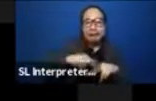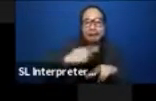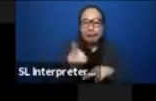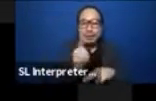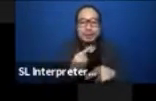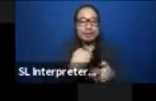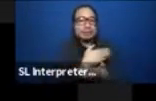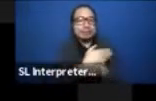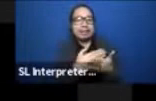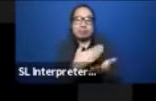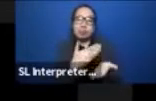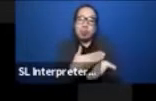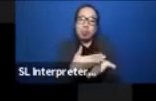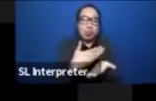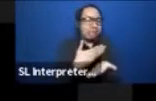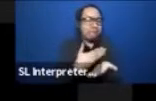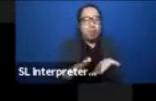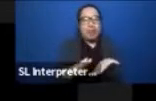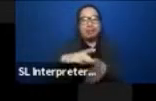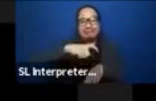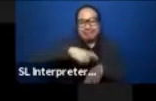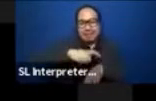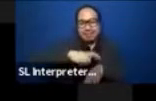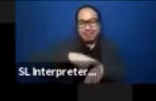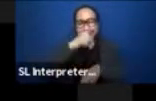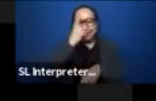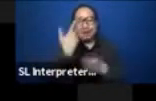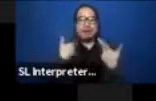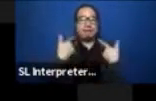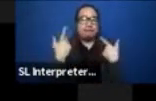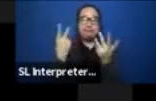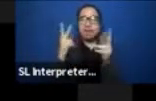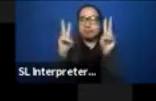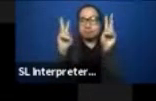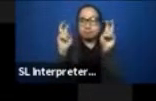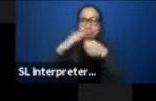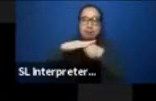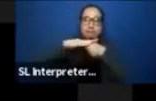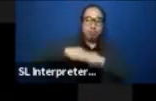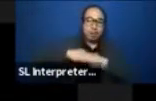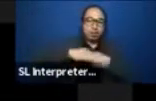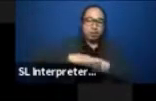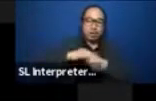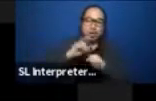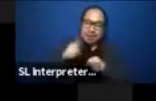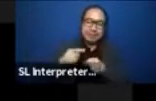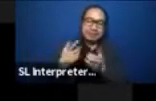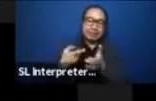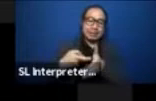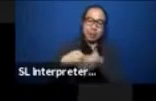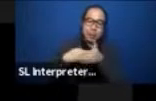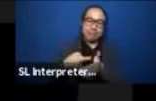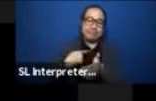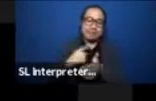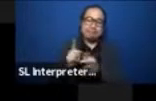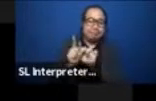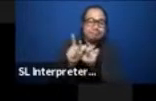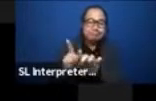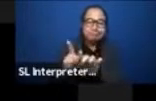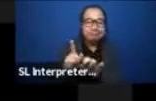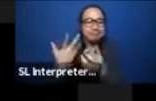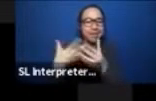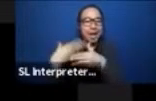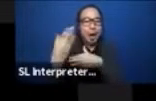lot of pressure around quote unquote taking a girlfriend out, forming a certain kind of an image